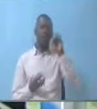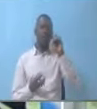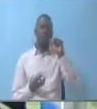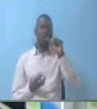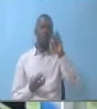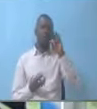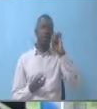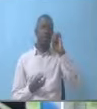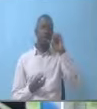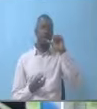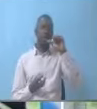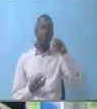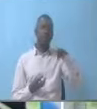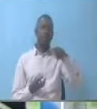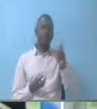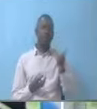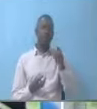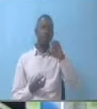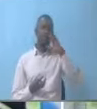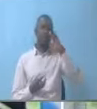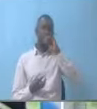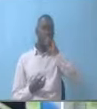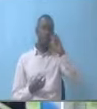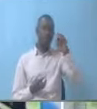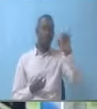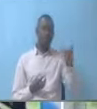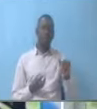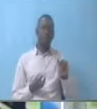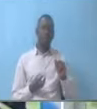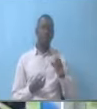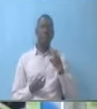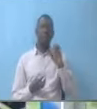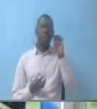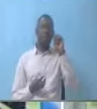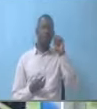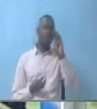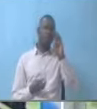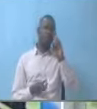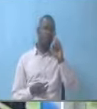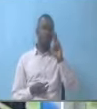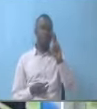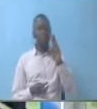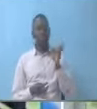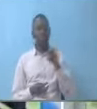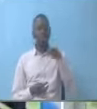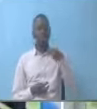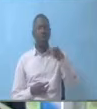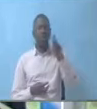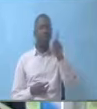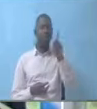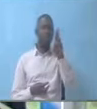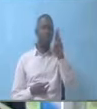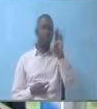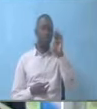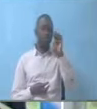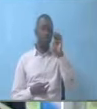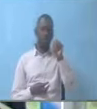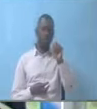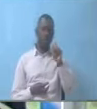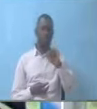B. Cham, Malik I. M. Cham, Ibundur, Hussein Njai. This is basically the same set of people